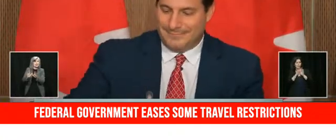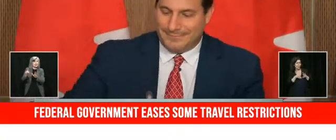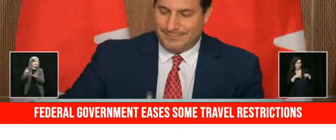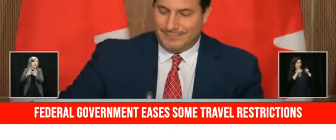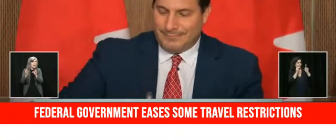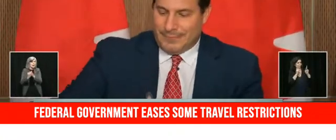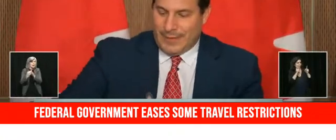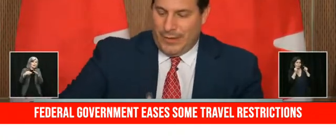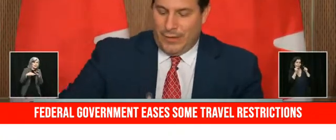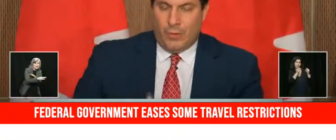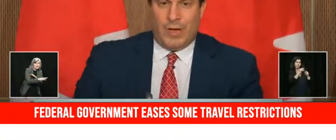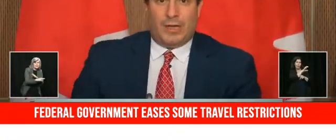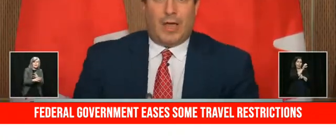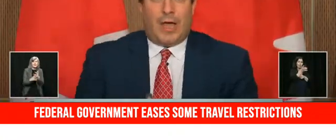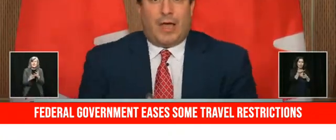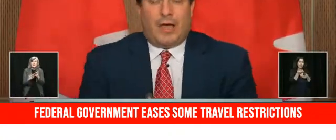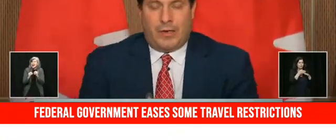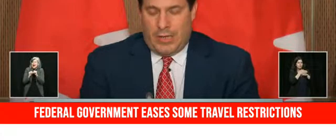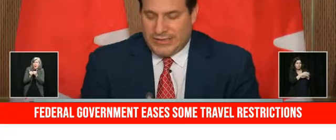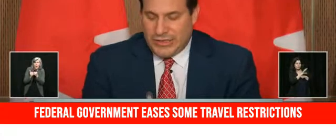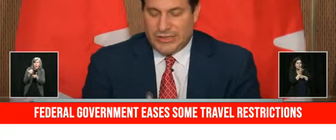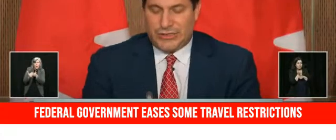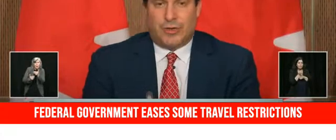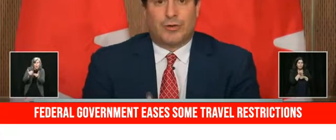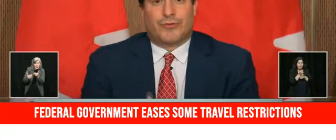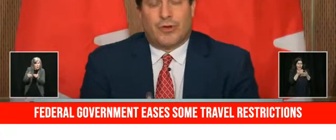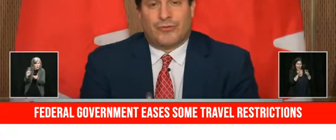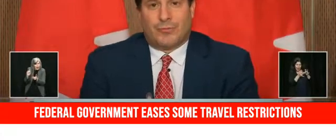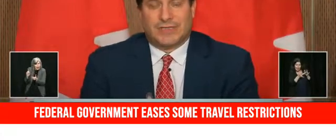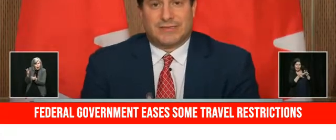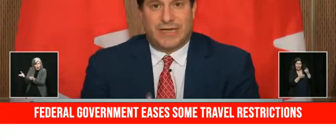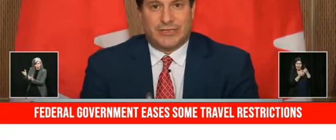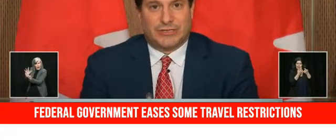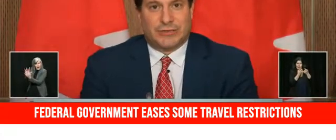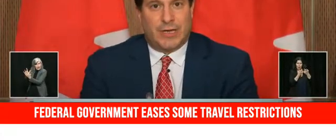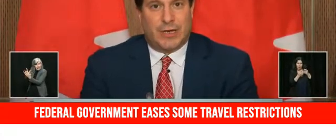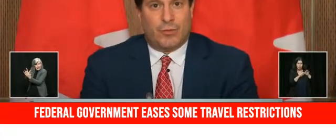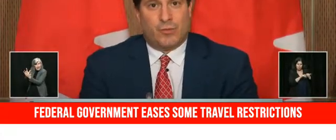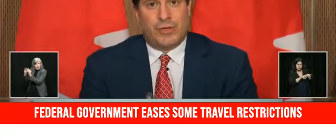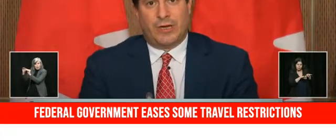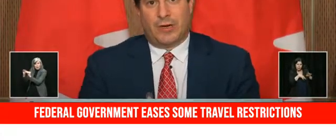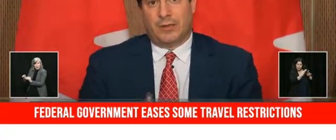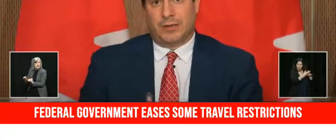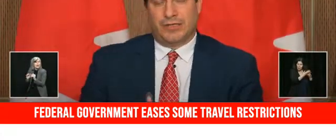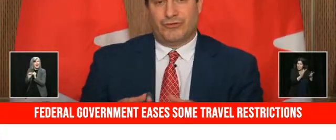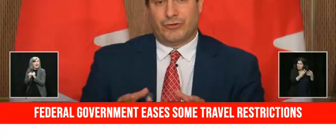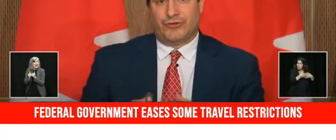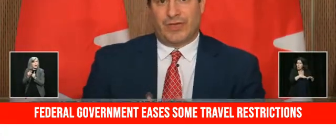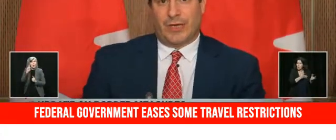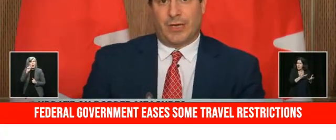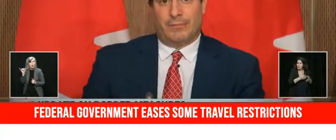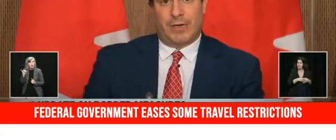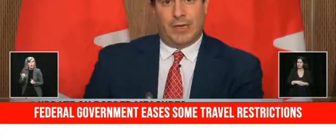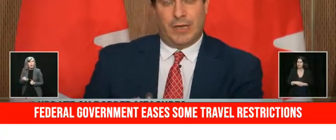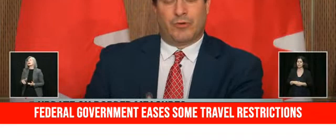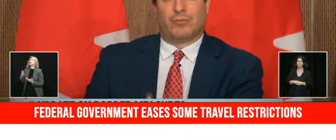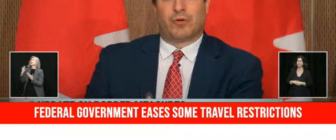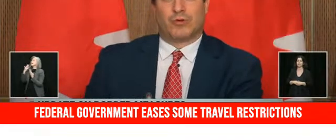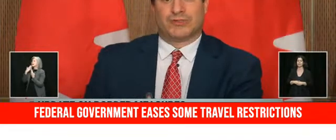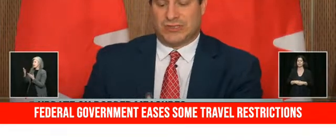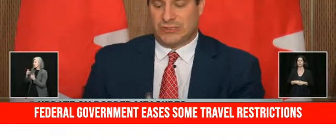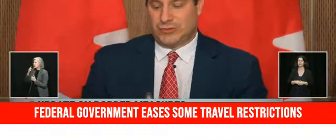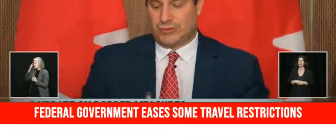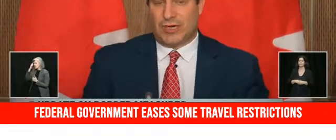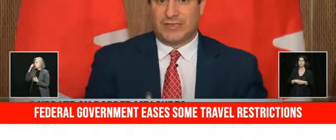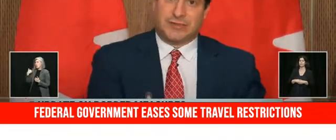work? Well, as you heard throughout the presentation, we are introducing a number